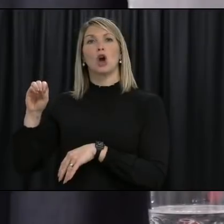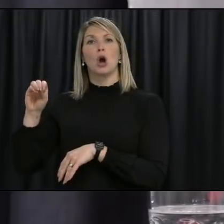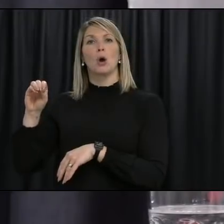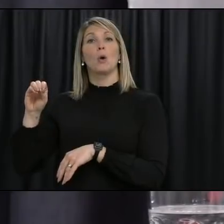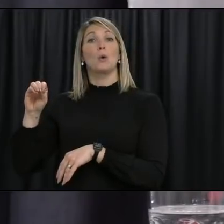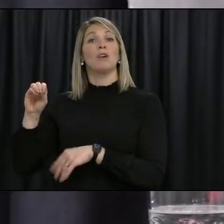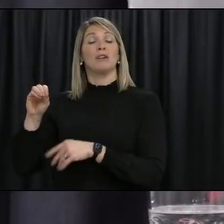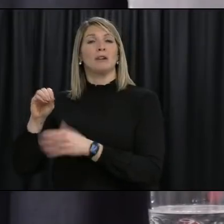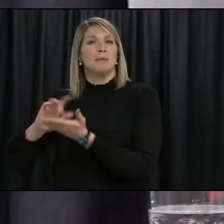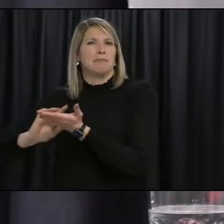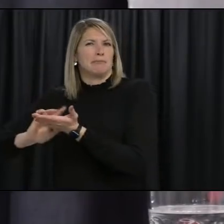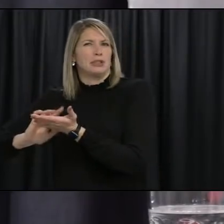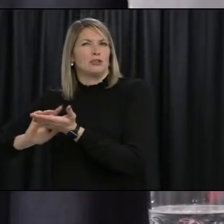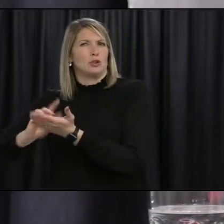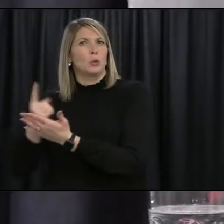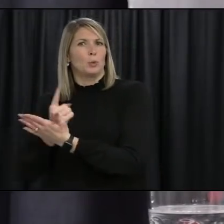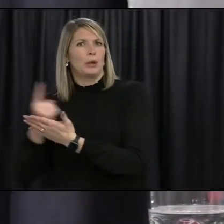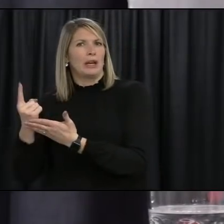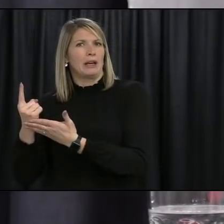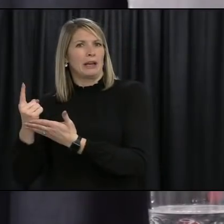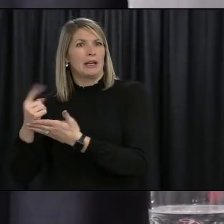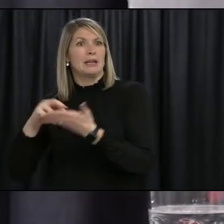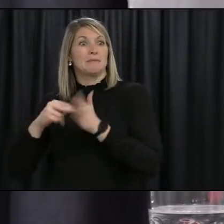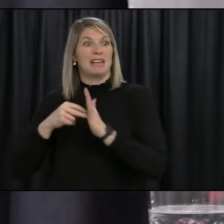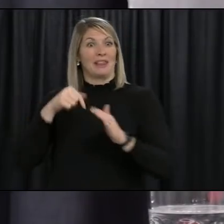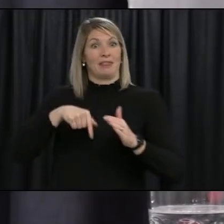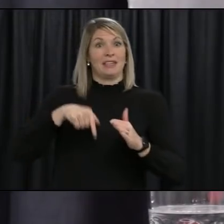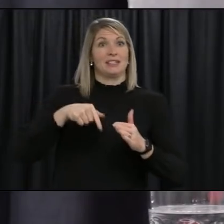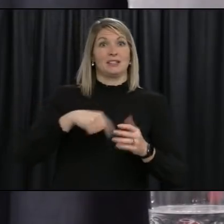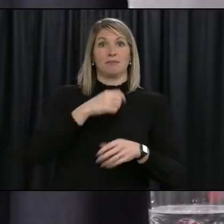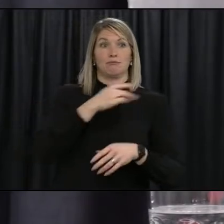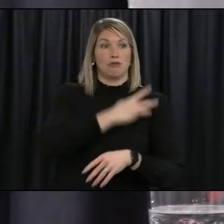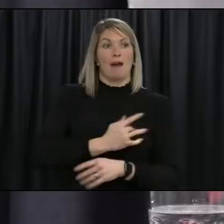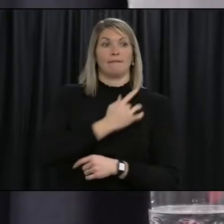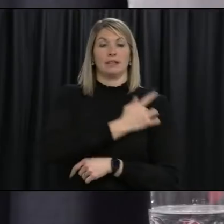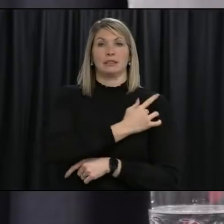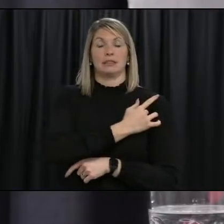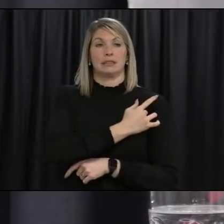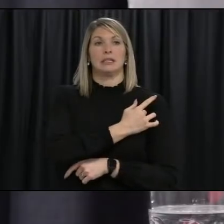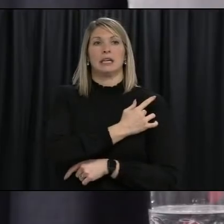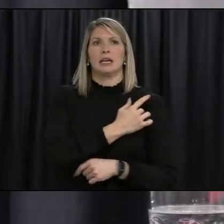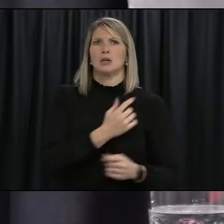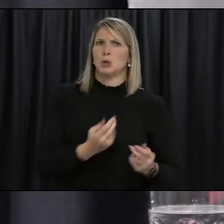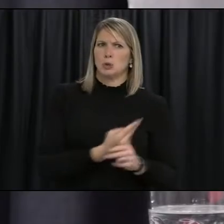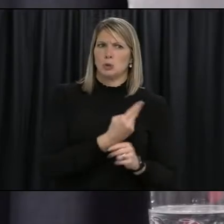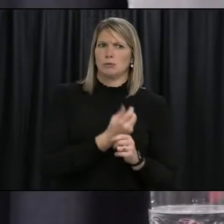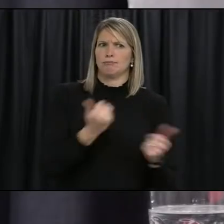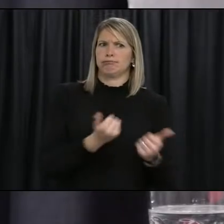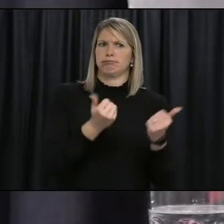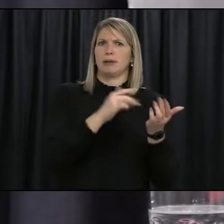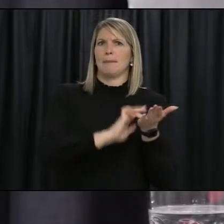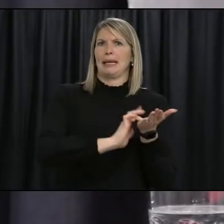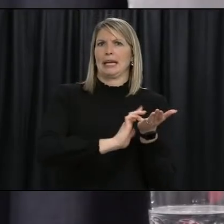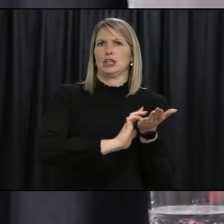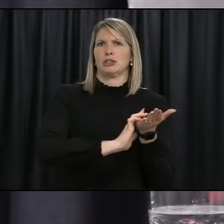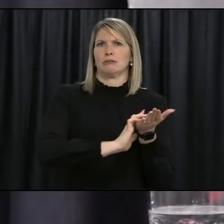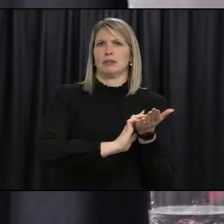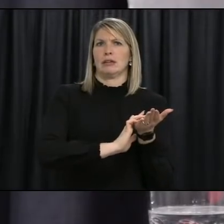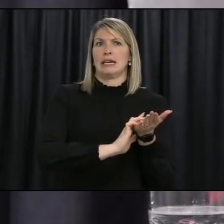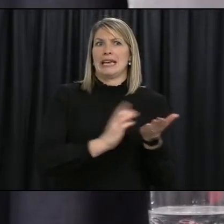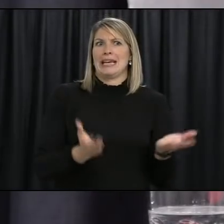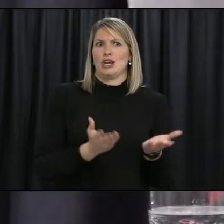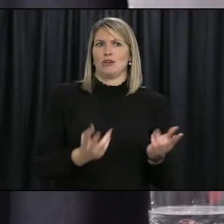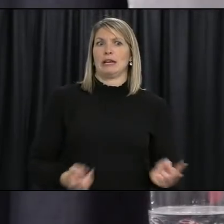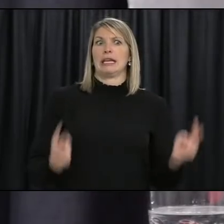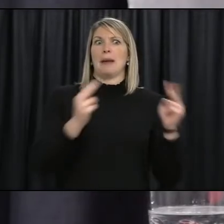of antibiotics per person for antibiotics. And particularly in cold and sniffle season, I think it's only reasonable to point out that we